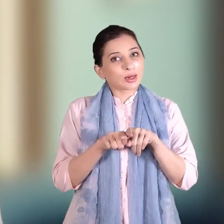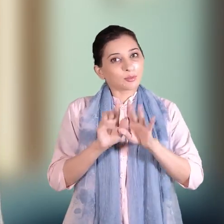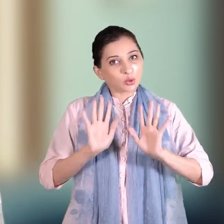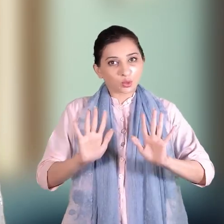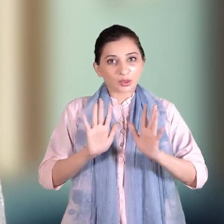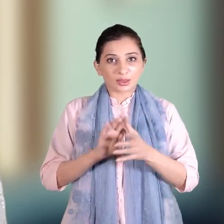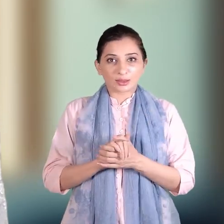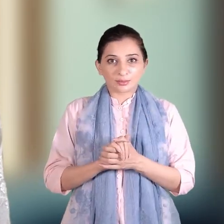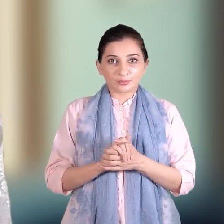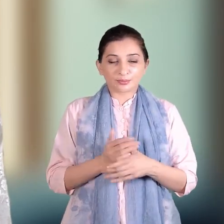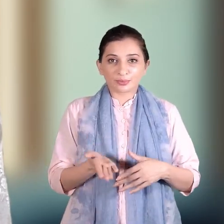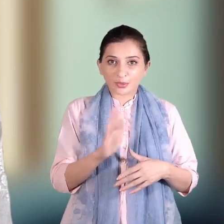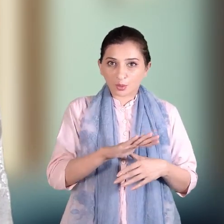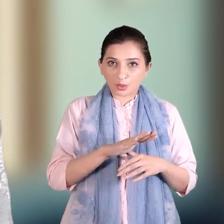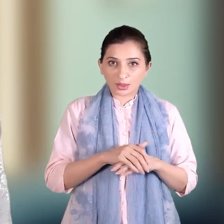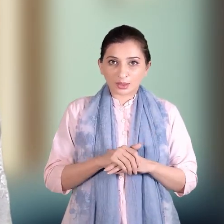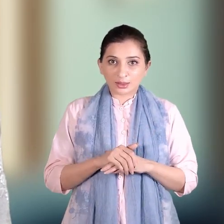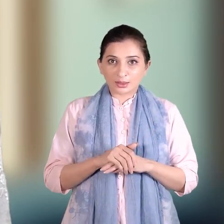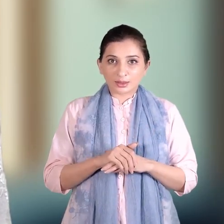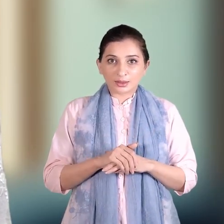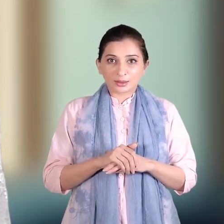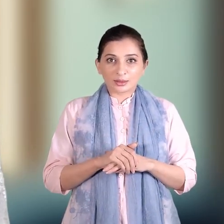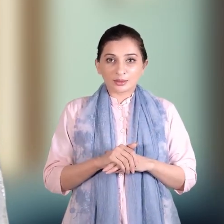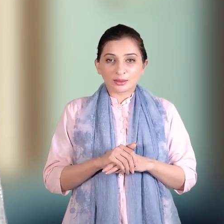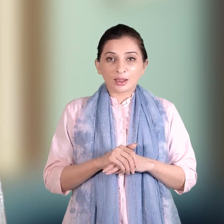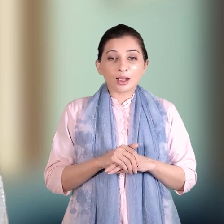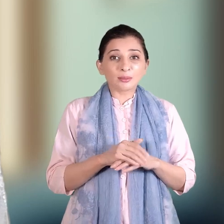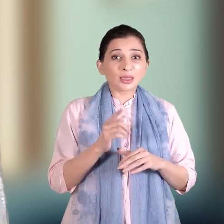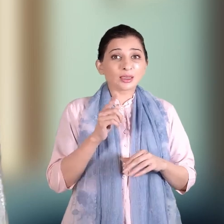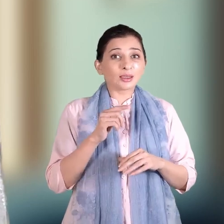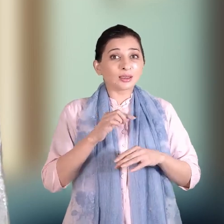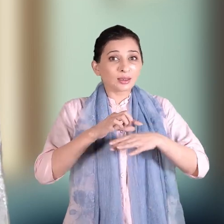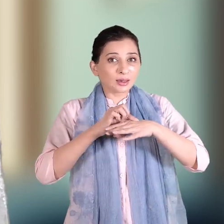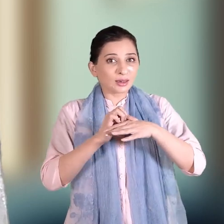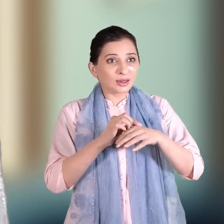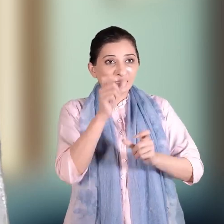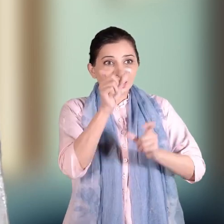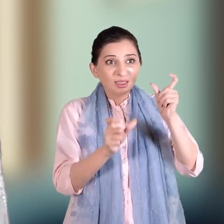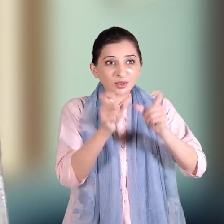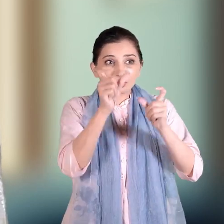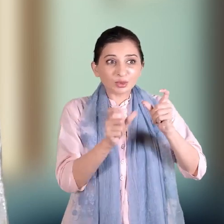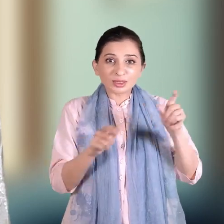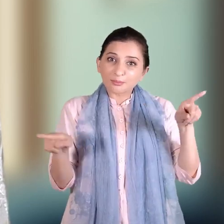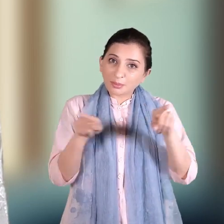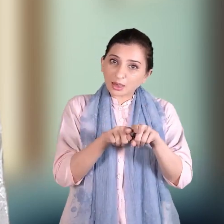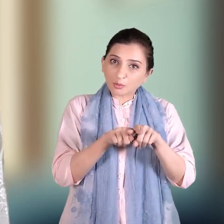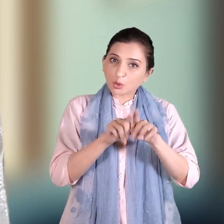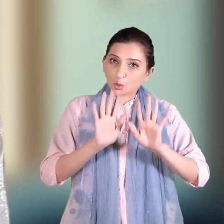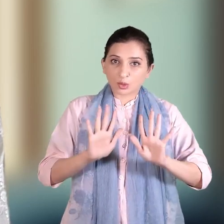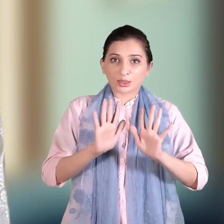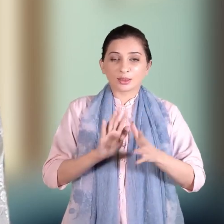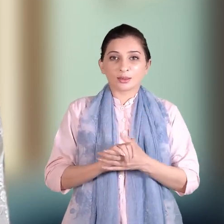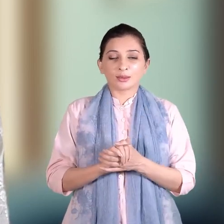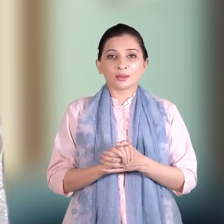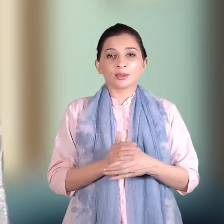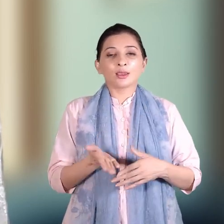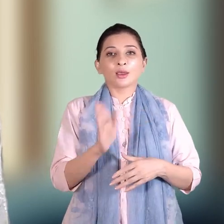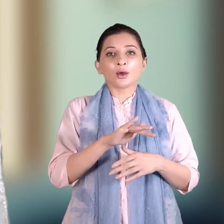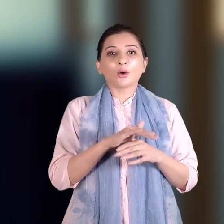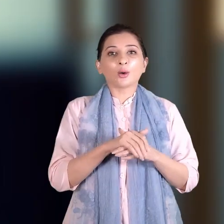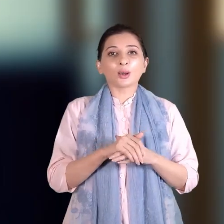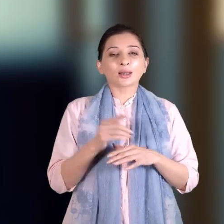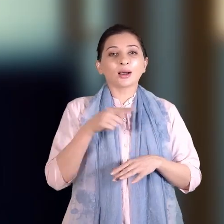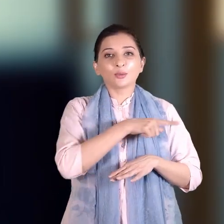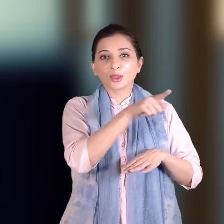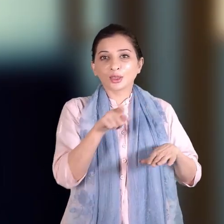end, I would just like to say that we need to humanize difficult emotions that come up for us,